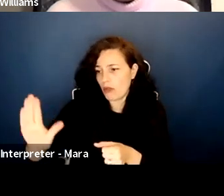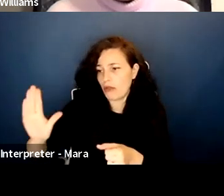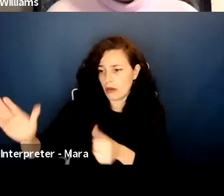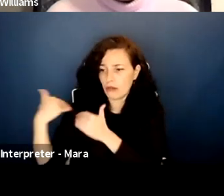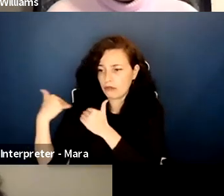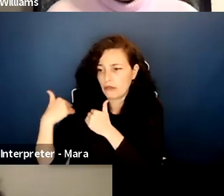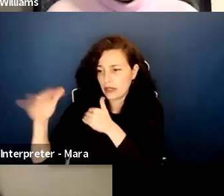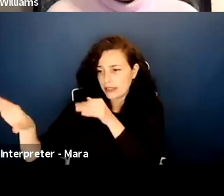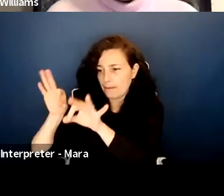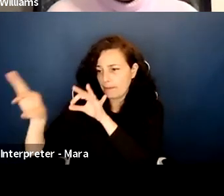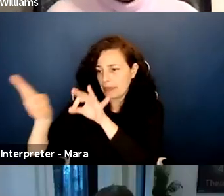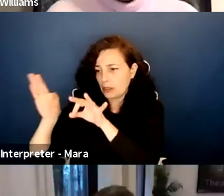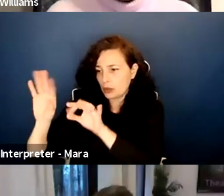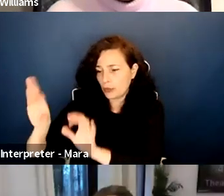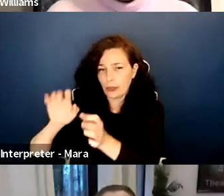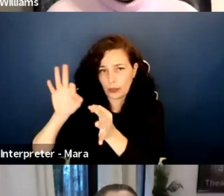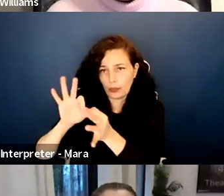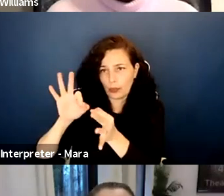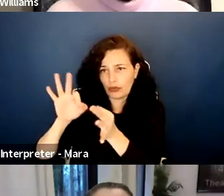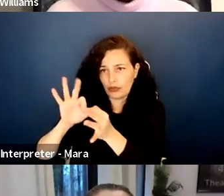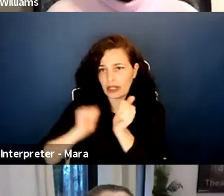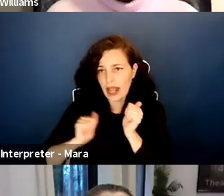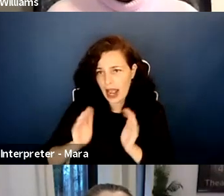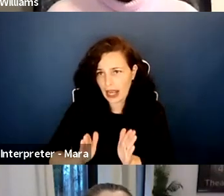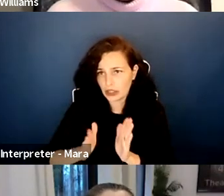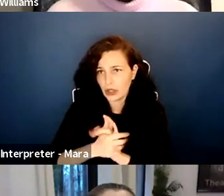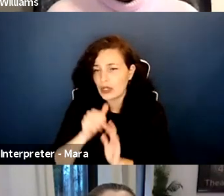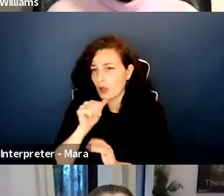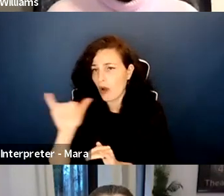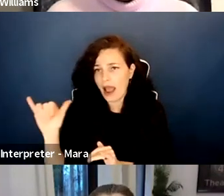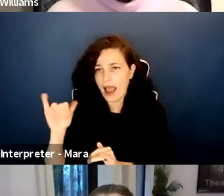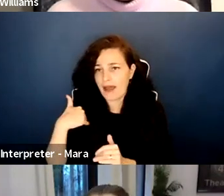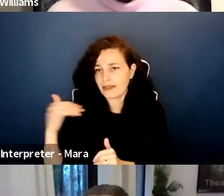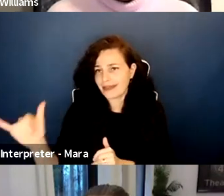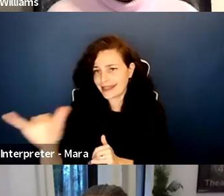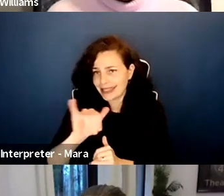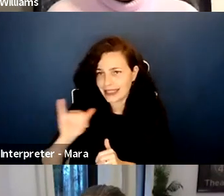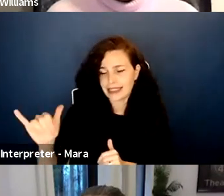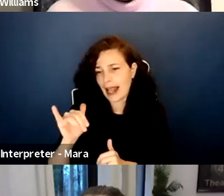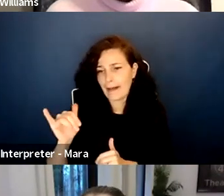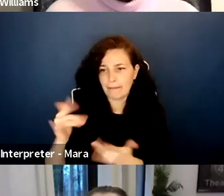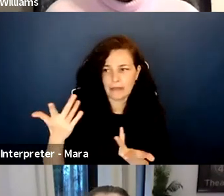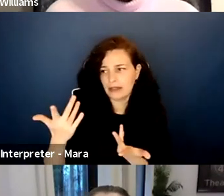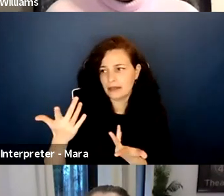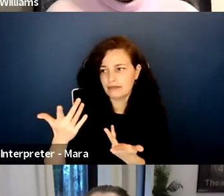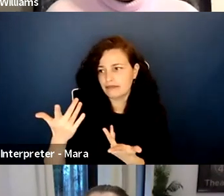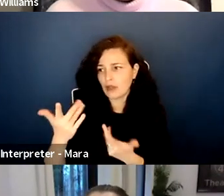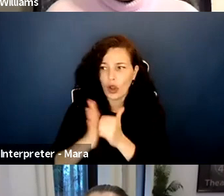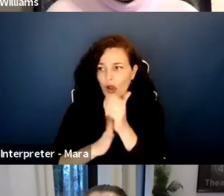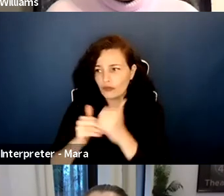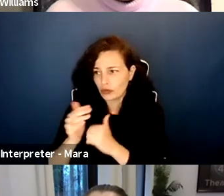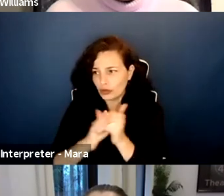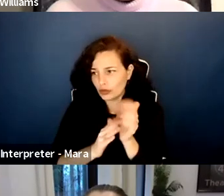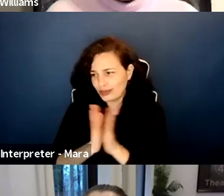represented, you don't have that security blanket of an agent. Like, that's tricky. So you have to really think like an agent. You have to leave your body